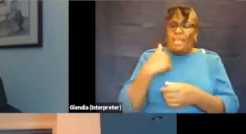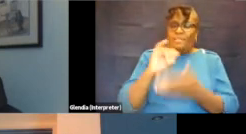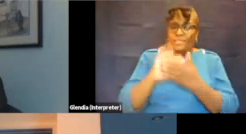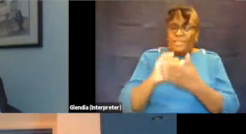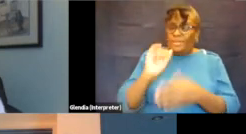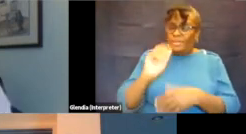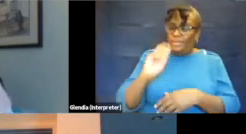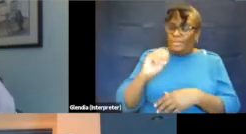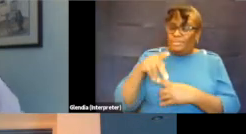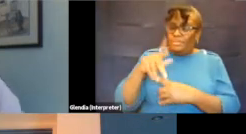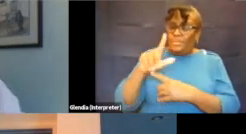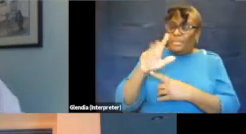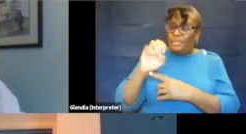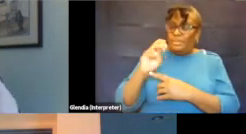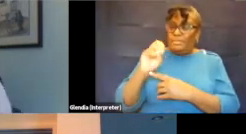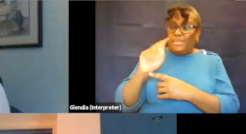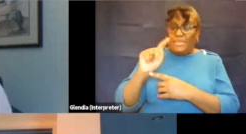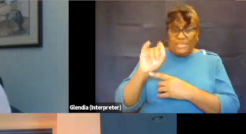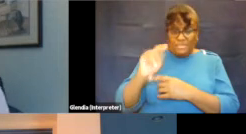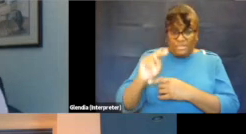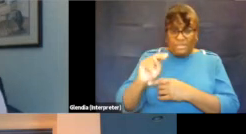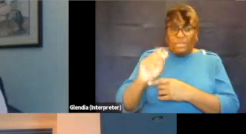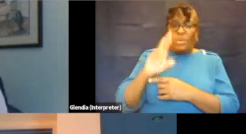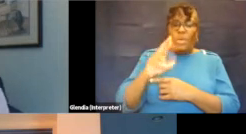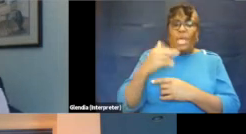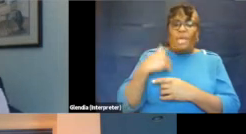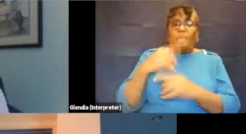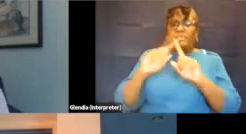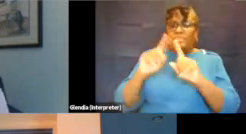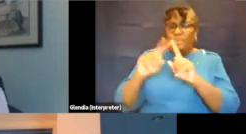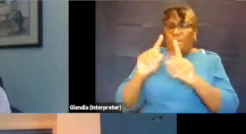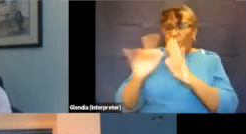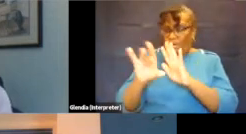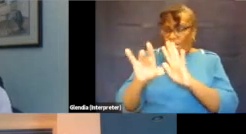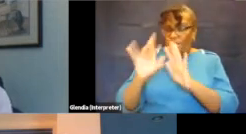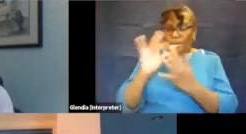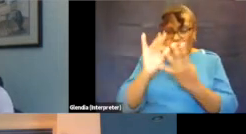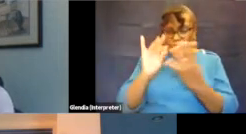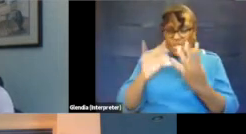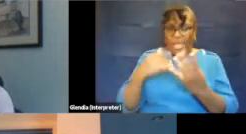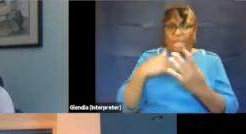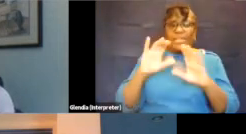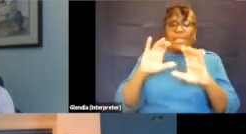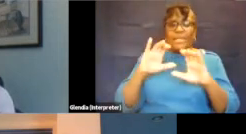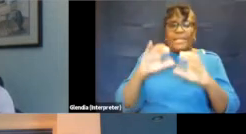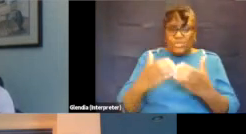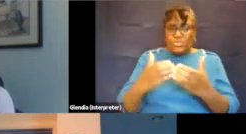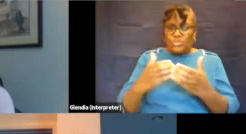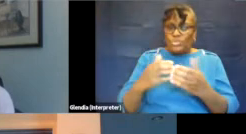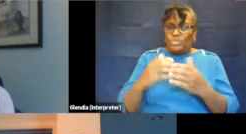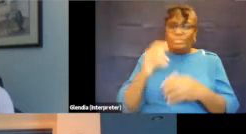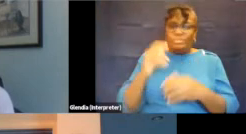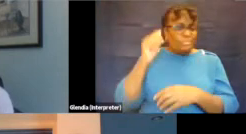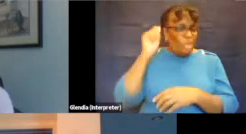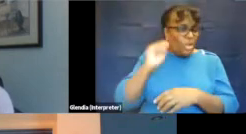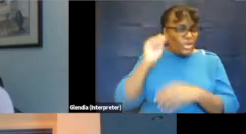DM options if that's something that your child requires. The classroom audio distribution system is just a really long way of saying sound